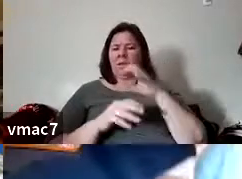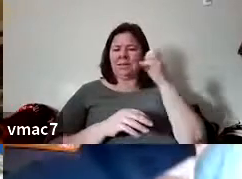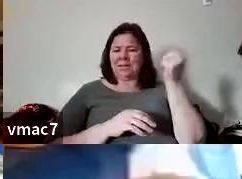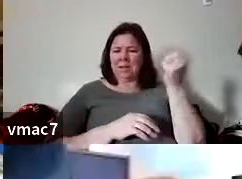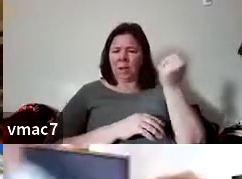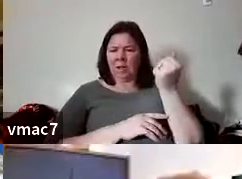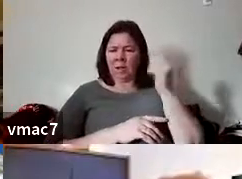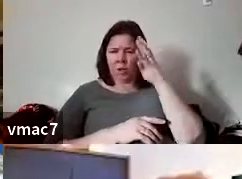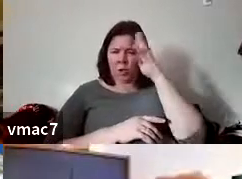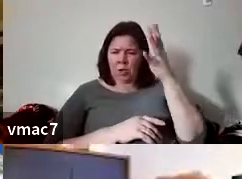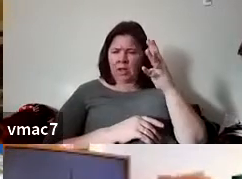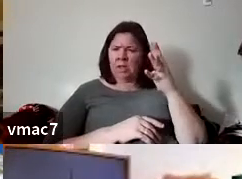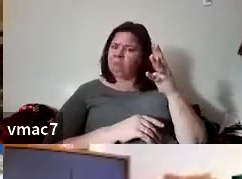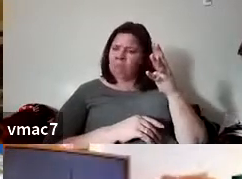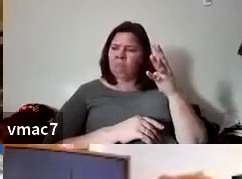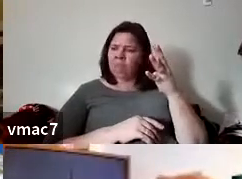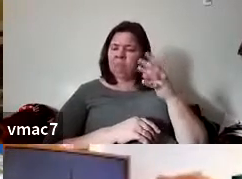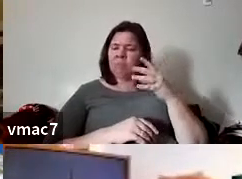probably create a sense of urgency,